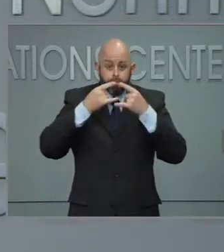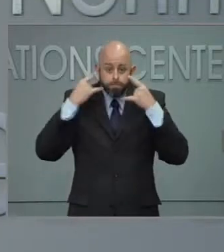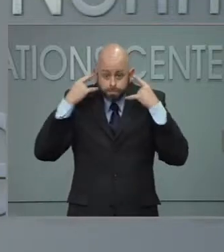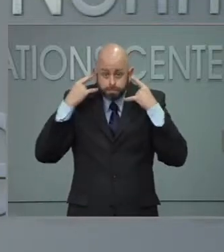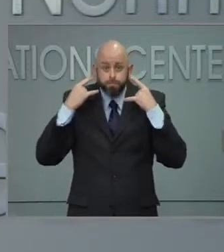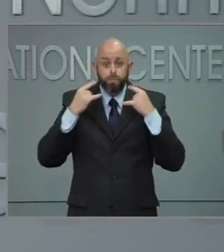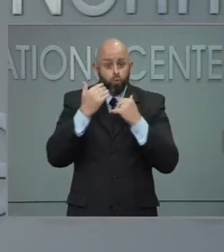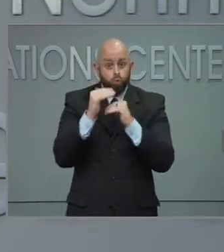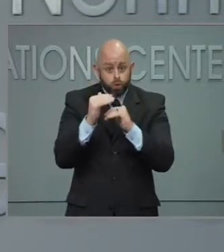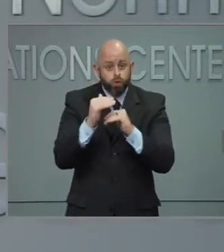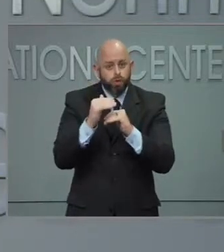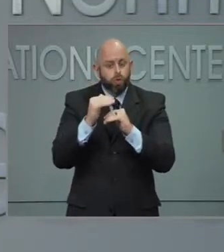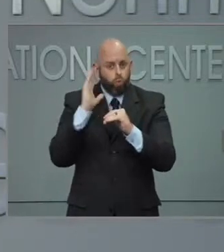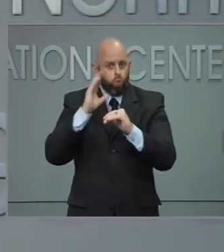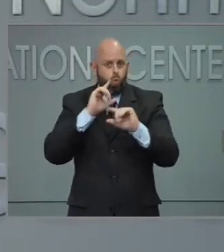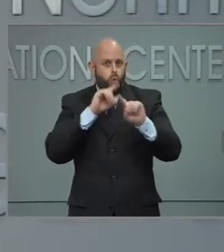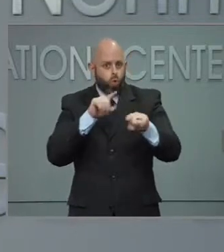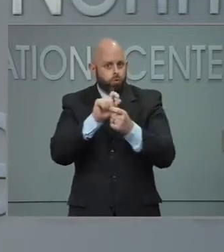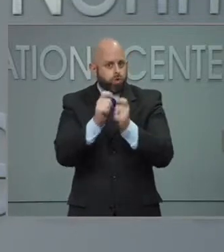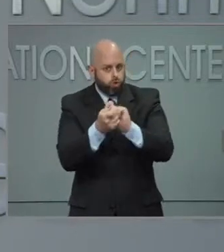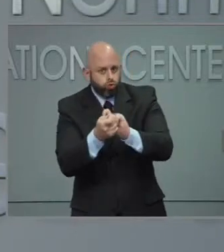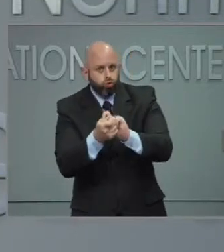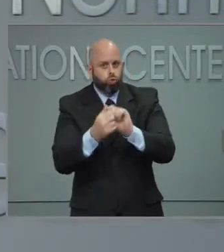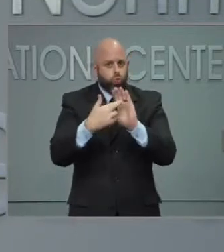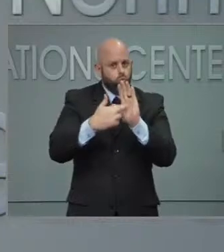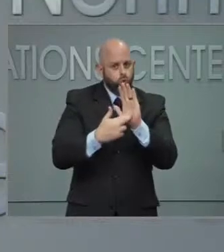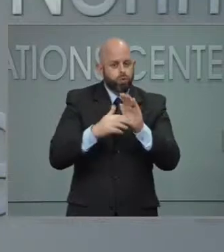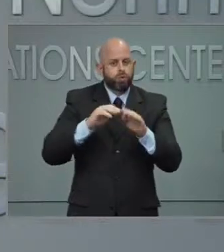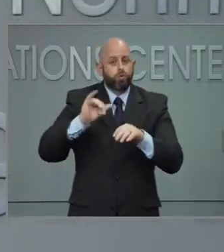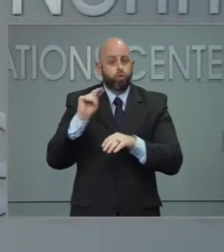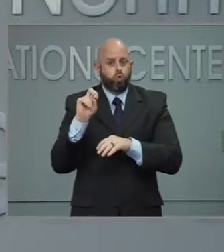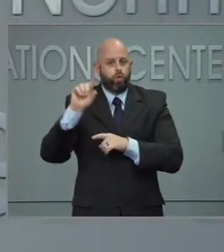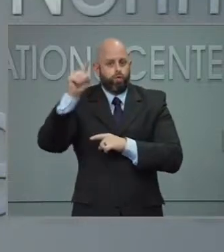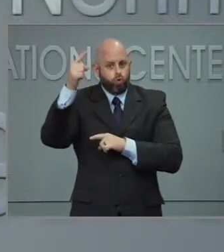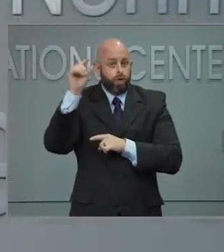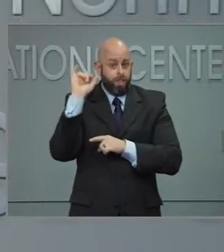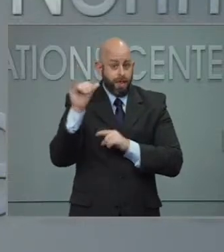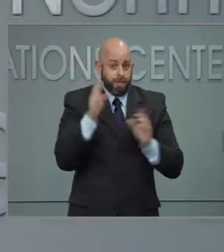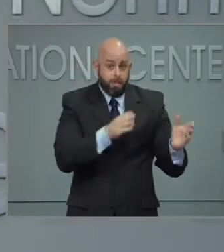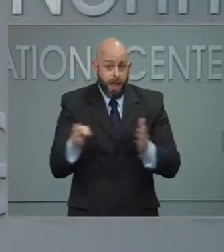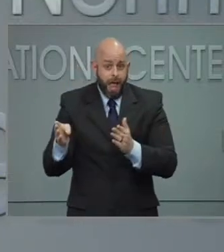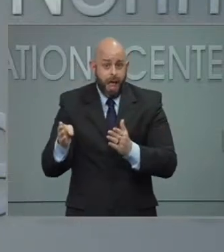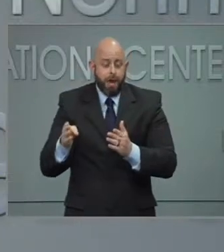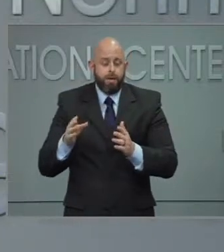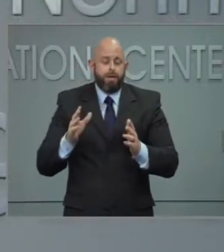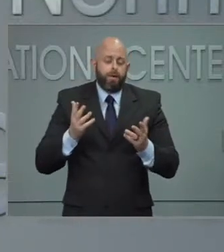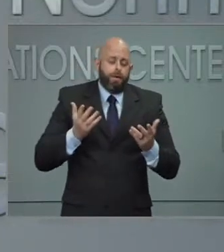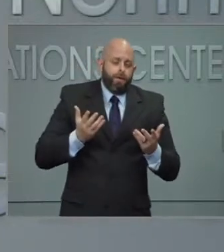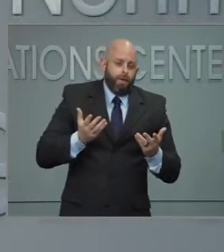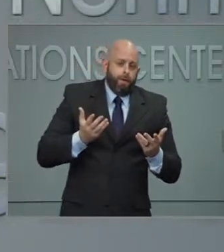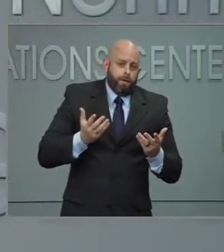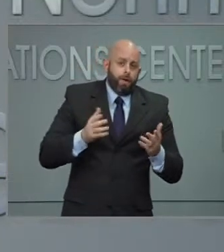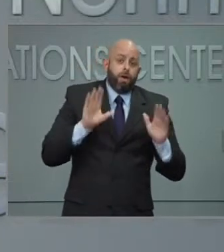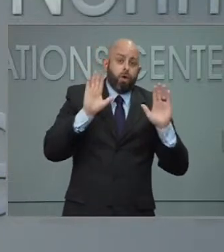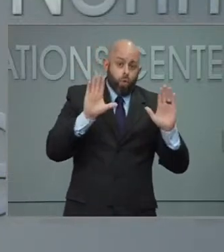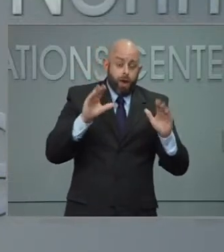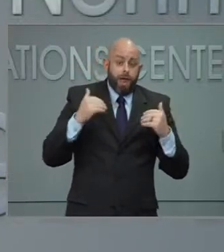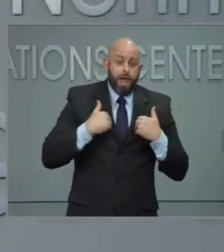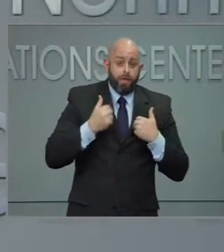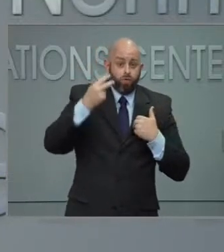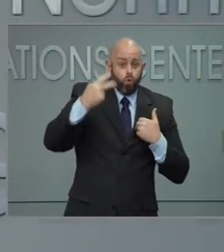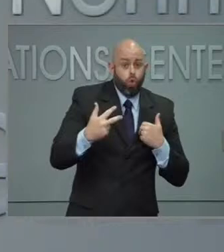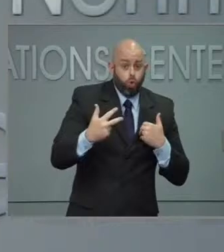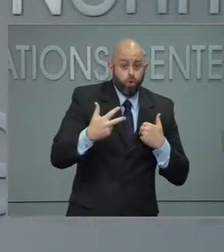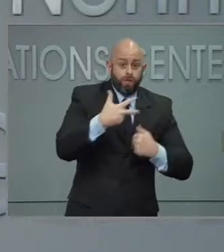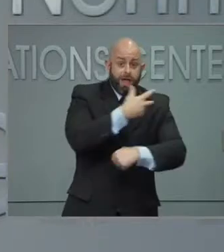1st. That is the plan. It would be great if we had 2/3 vaccinated by then, but we probably won't.